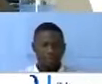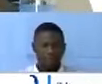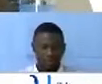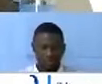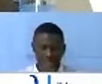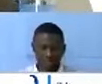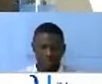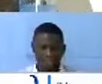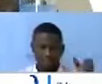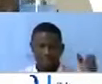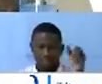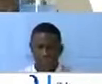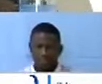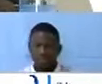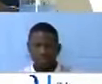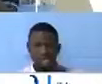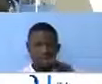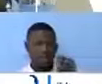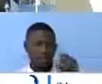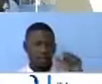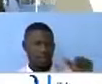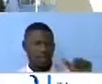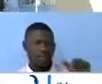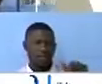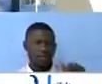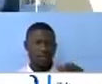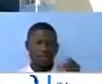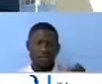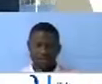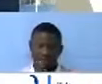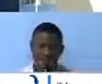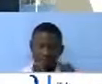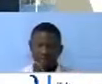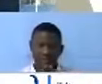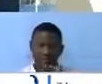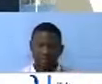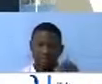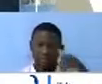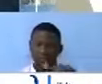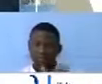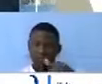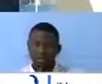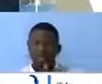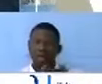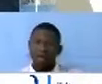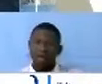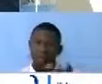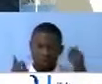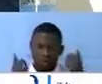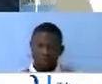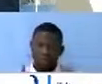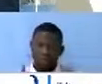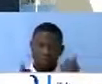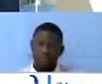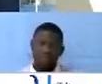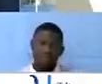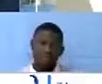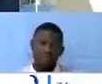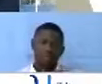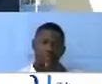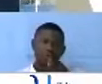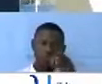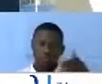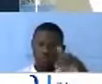Ki dañ ko japp indi ko NIA. Investigations get involved. Mu am ay gestu yo xamne ñu ko ci def. you